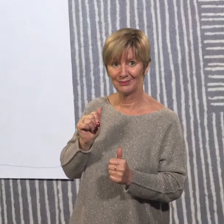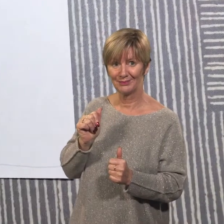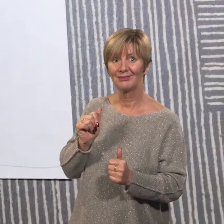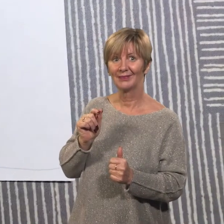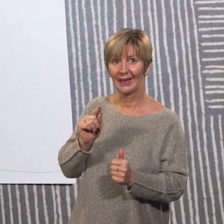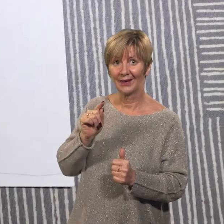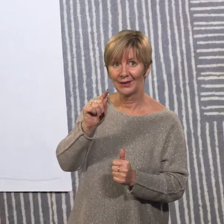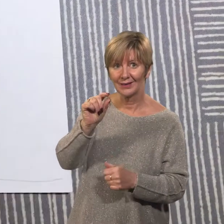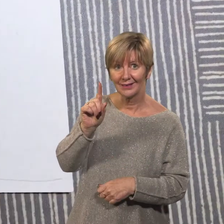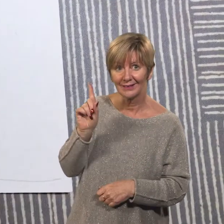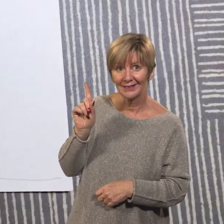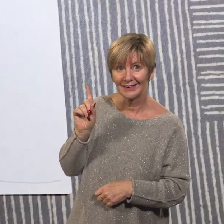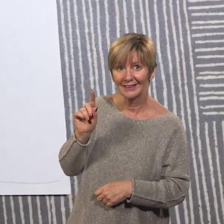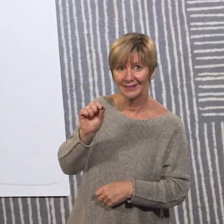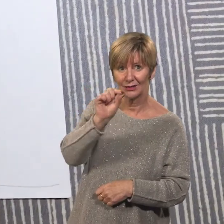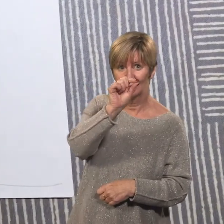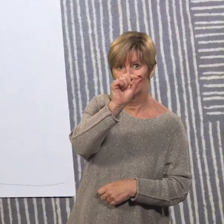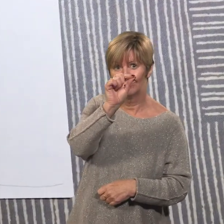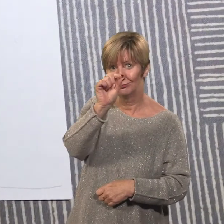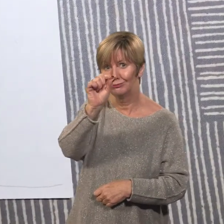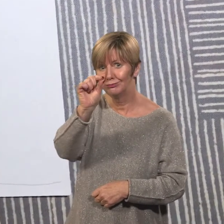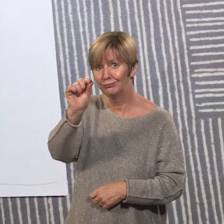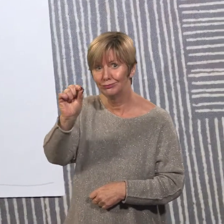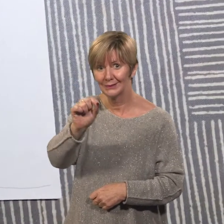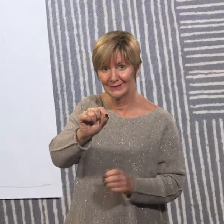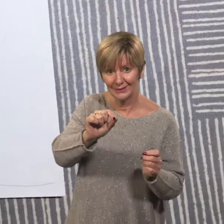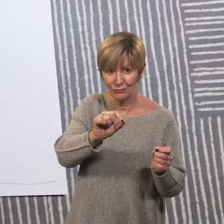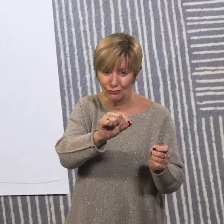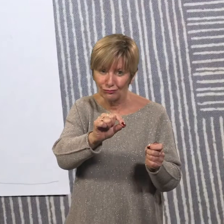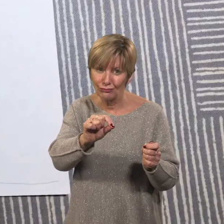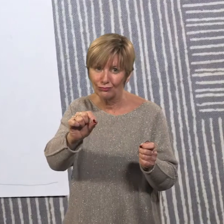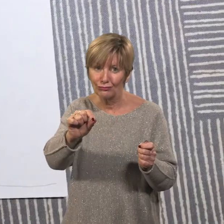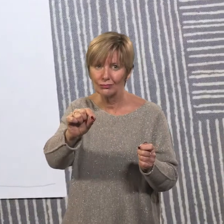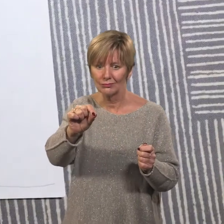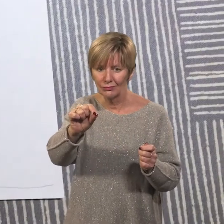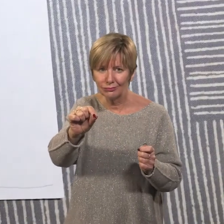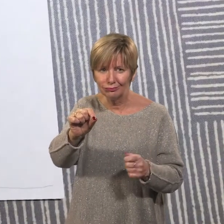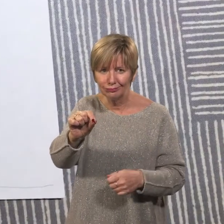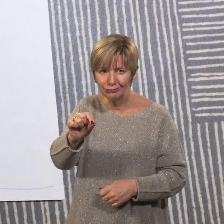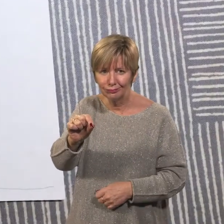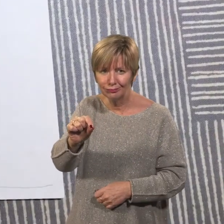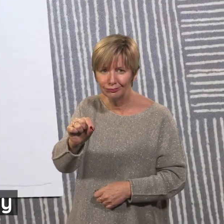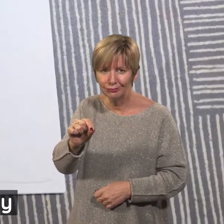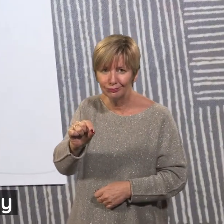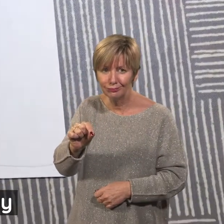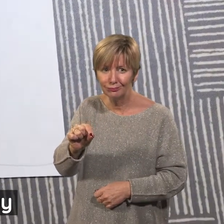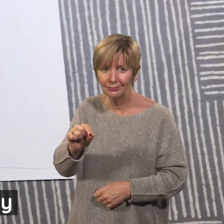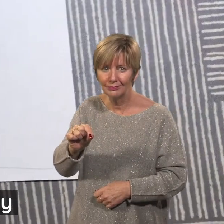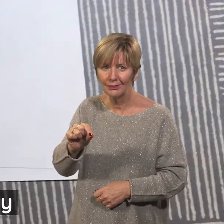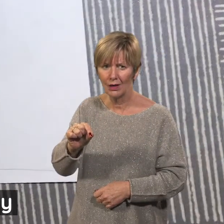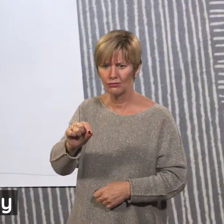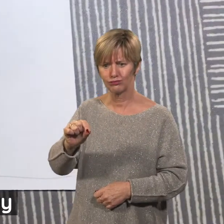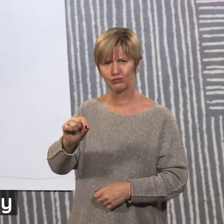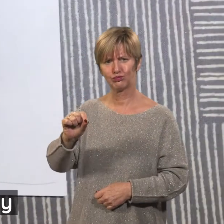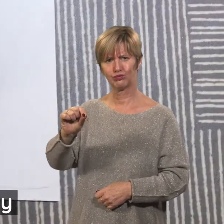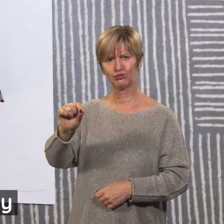back up to the top of the boot, draw across like that, and then down, and then make a nice